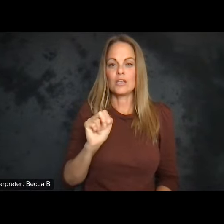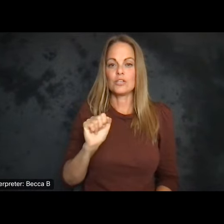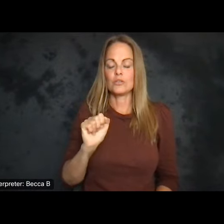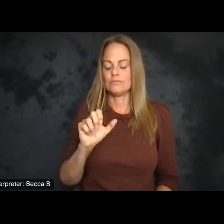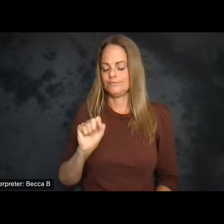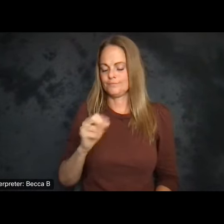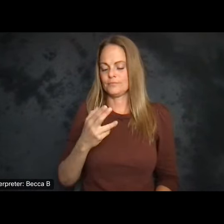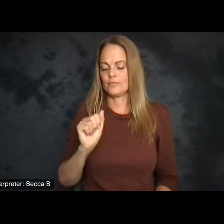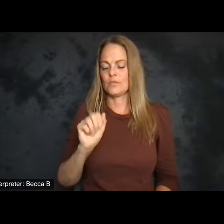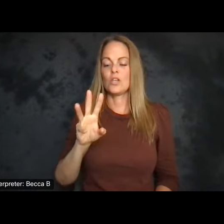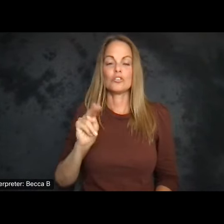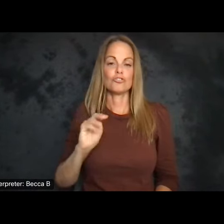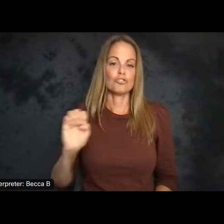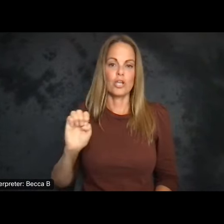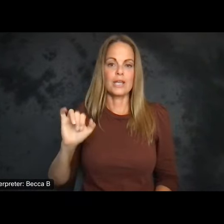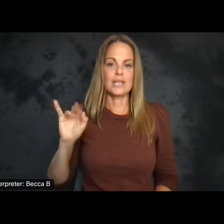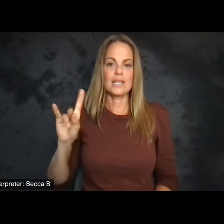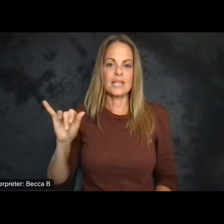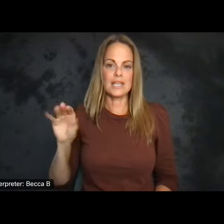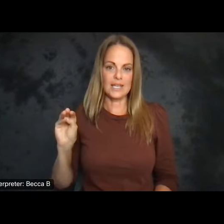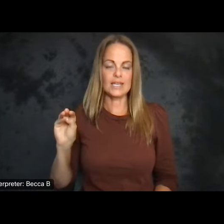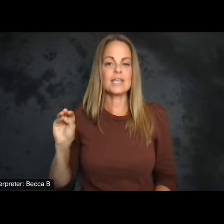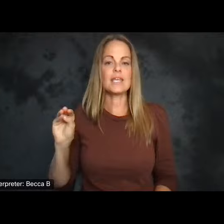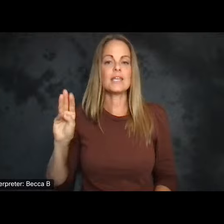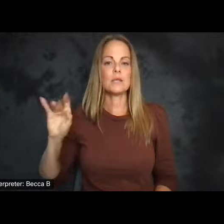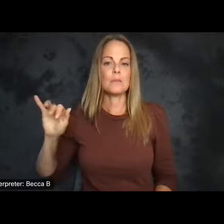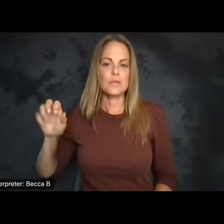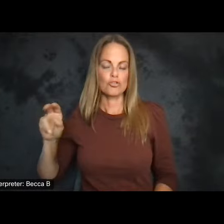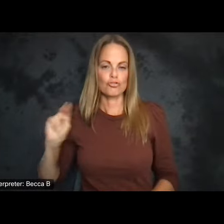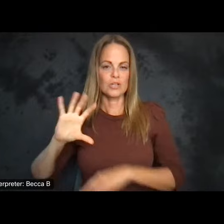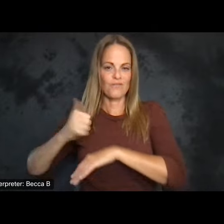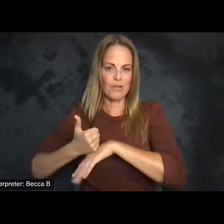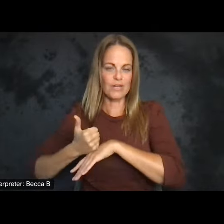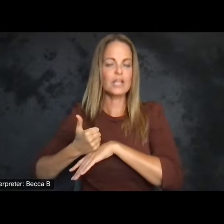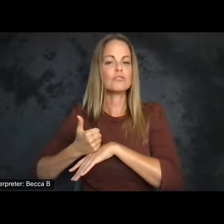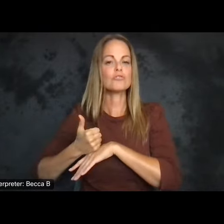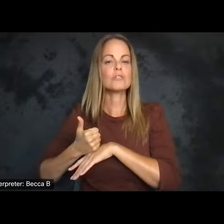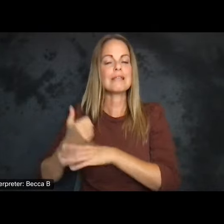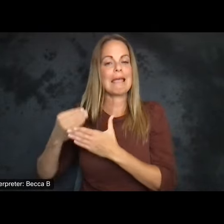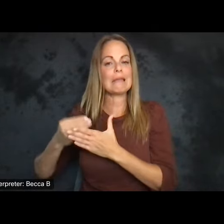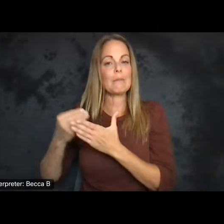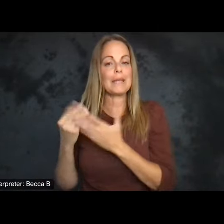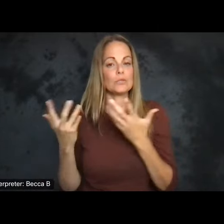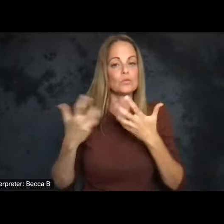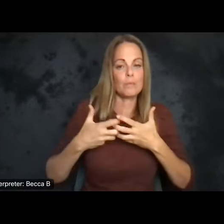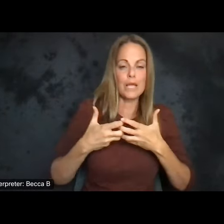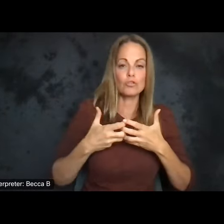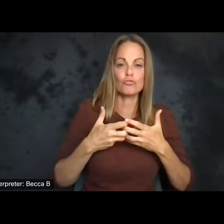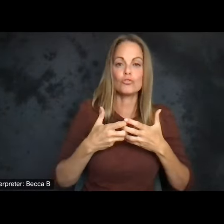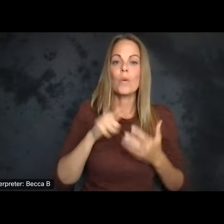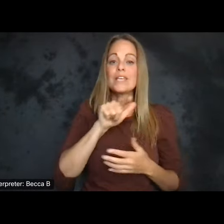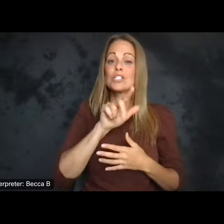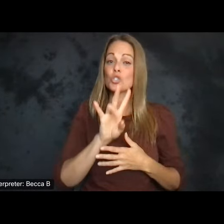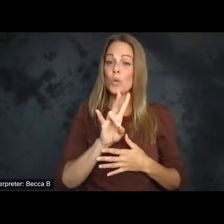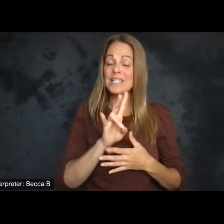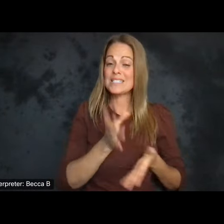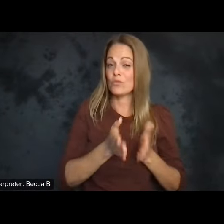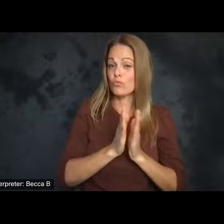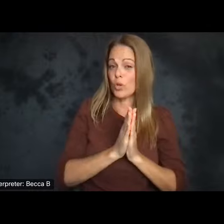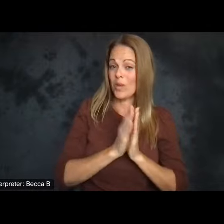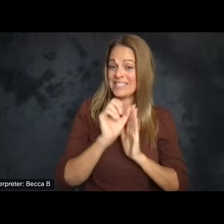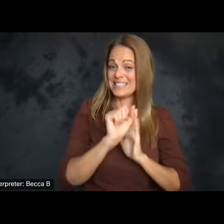about $85,000 on hand to match. So we were requesting in 27 that the